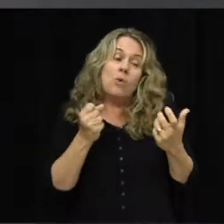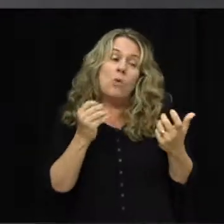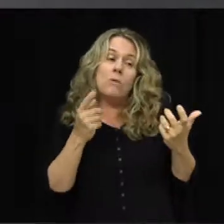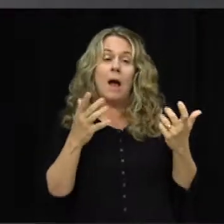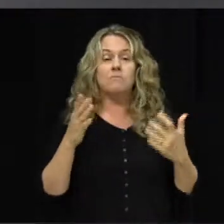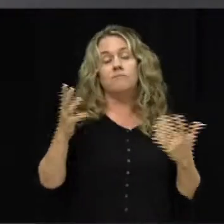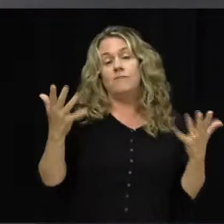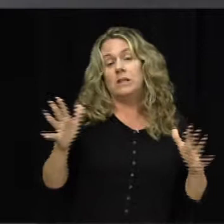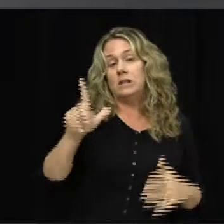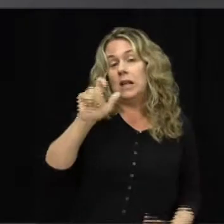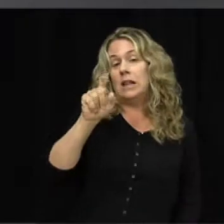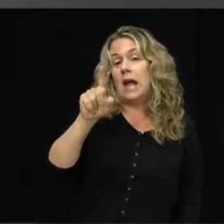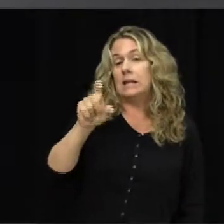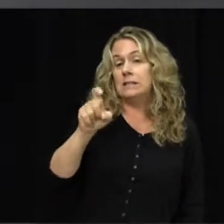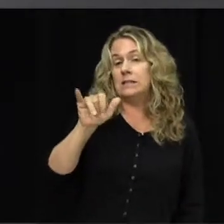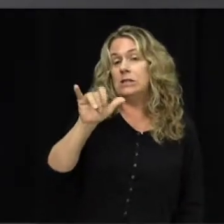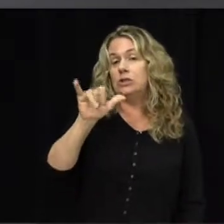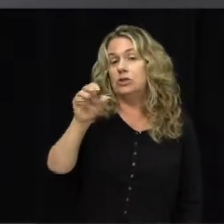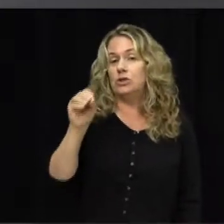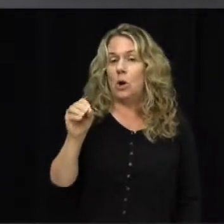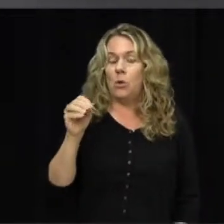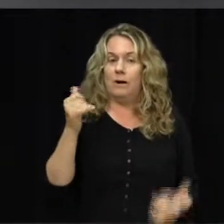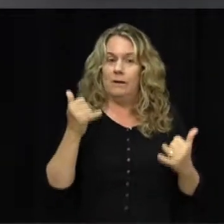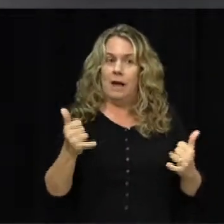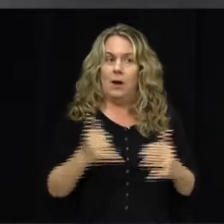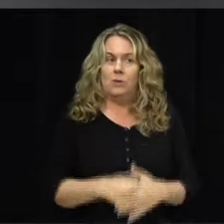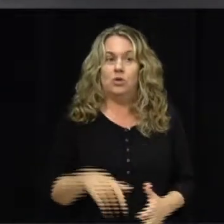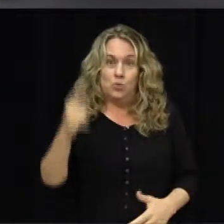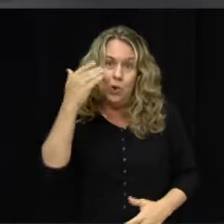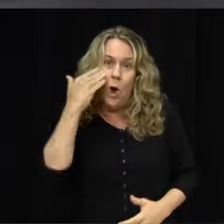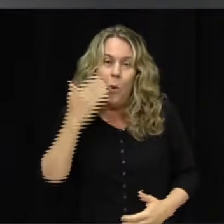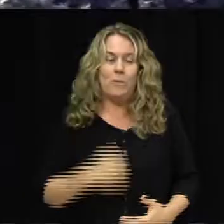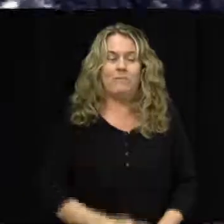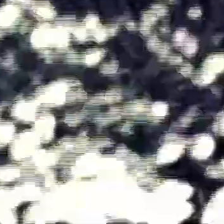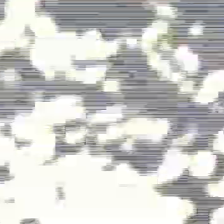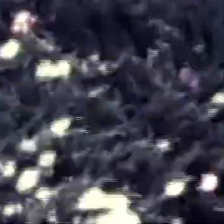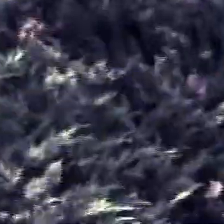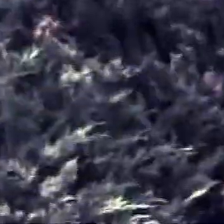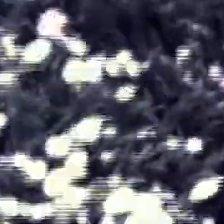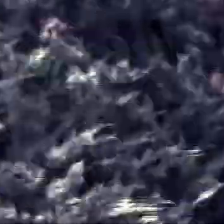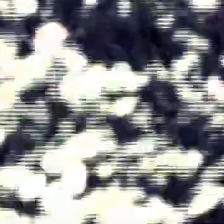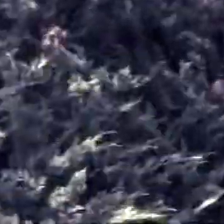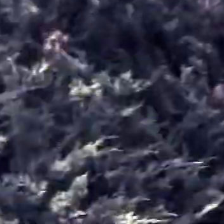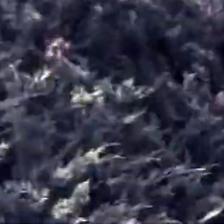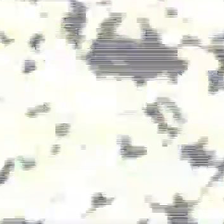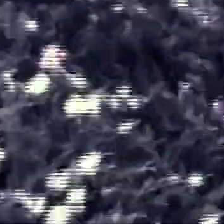Warhawks. Signing out for Hawkeye News, I'm Lexi Jo, and now you know.